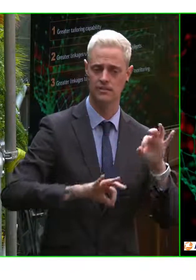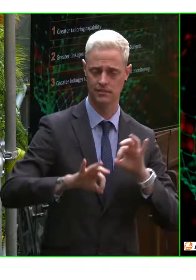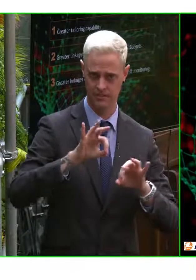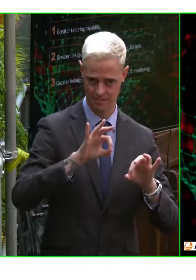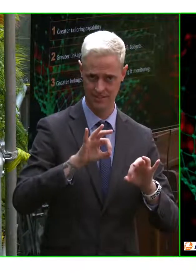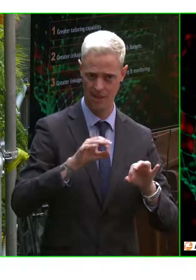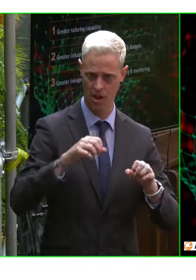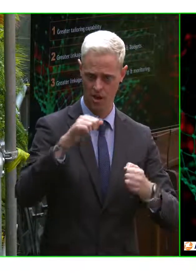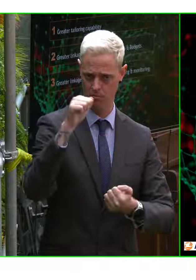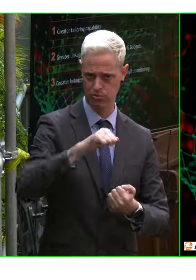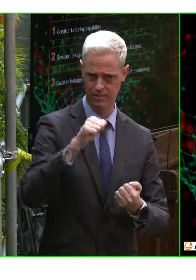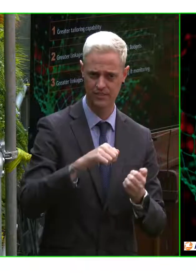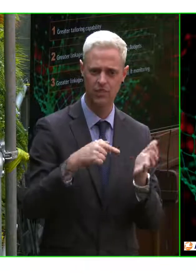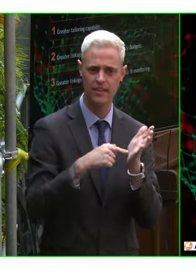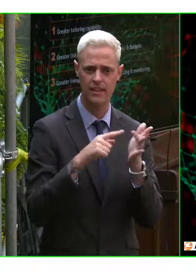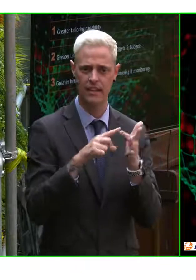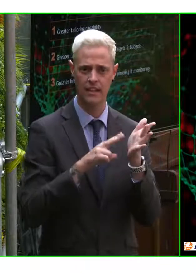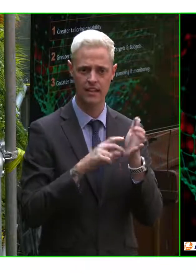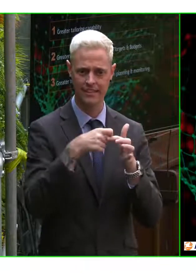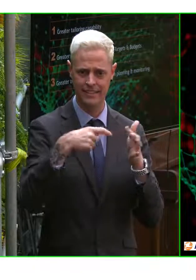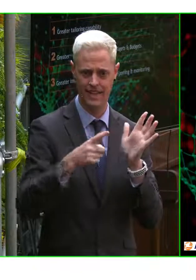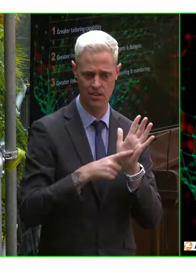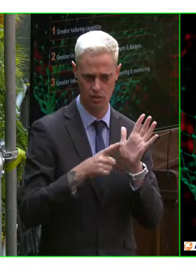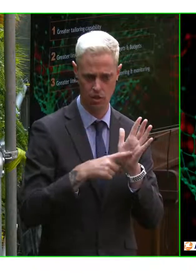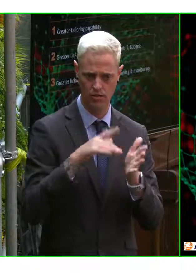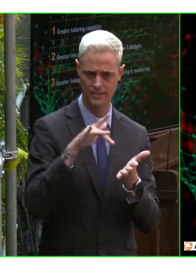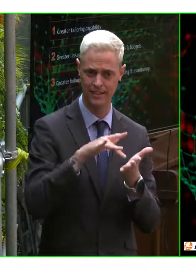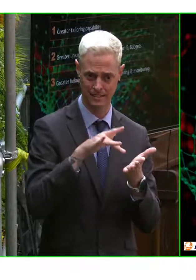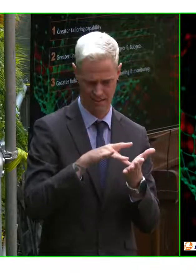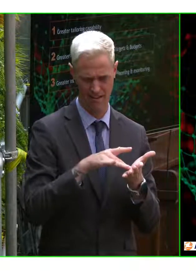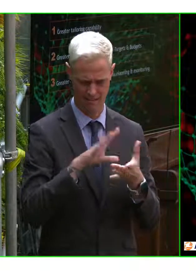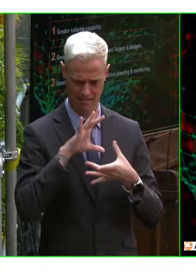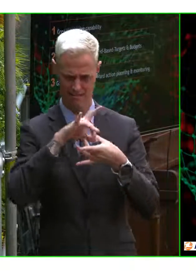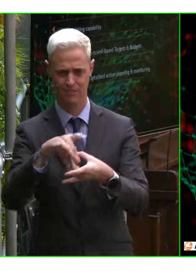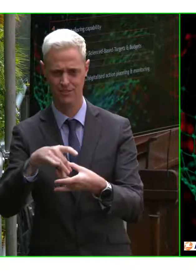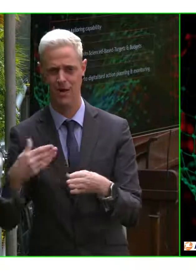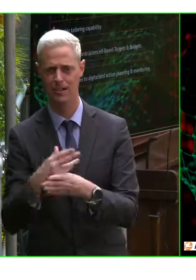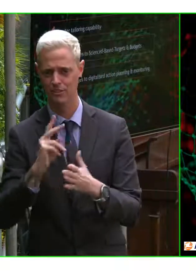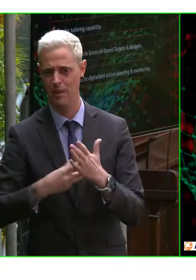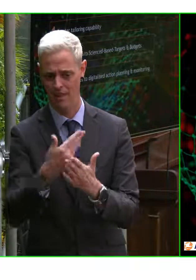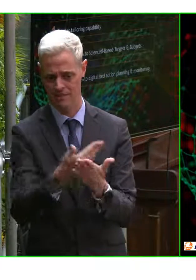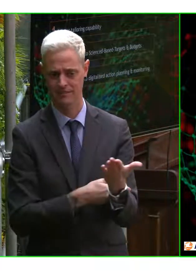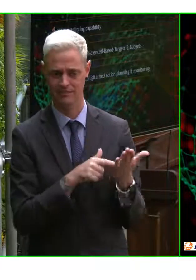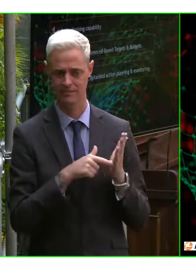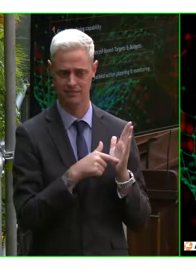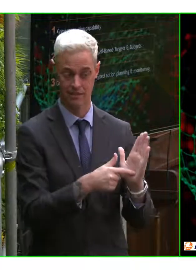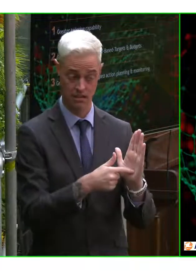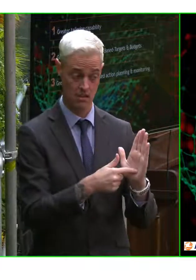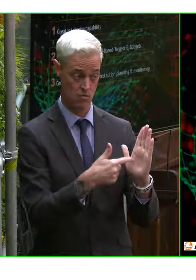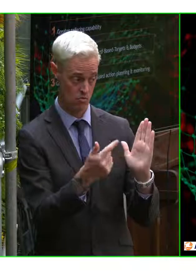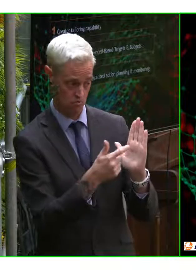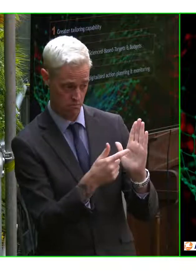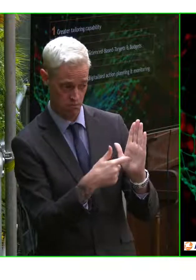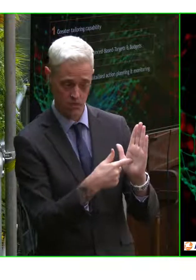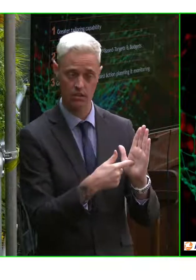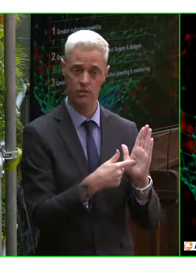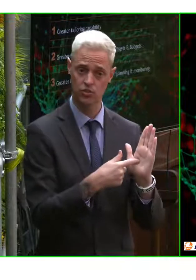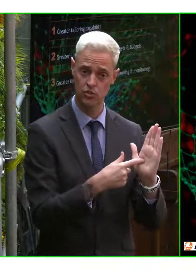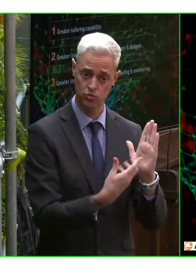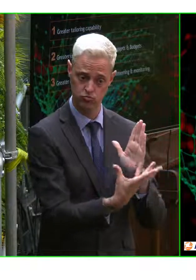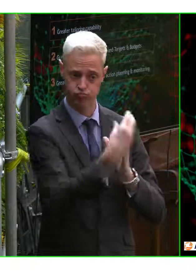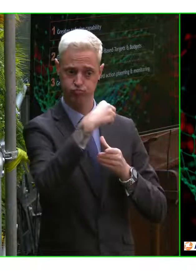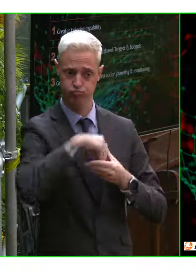Tyndall Centre, who again have featured in many of these action plans that I've mentioned. And we're going to try and bake that into the tool